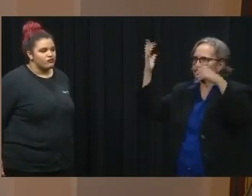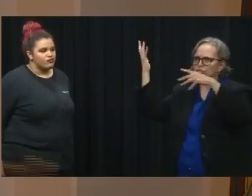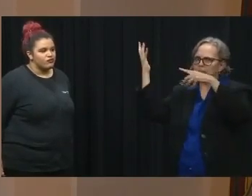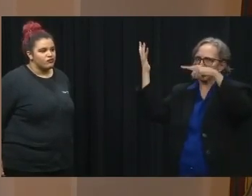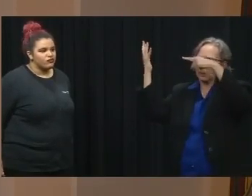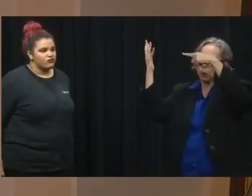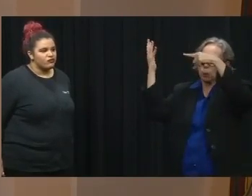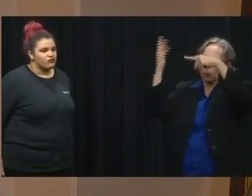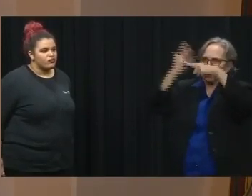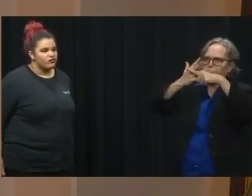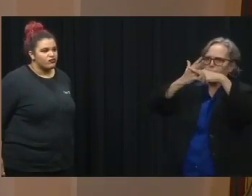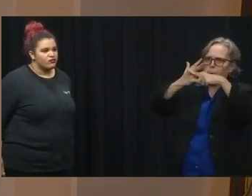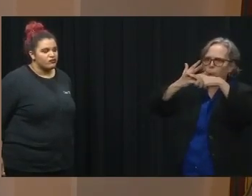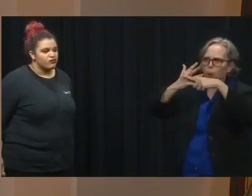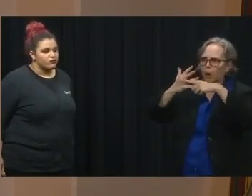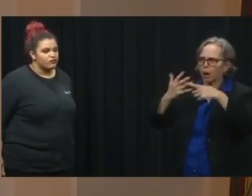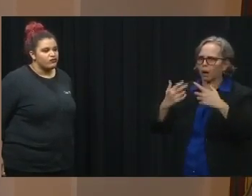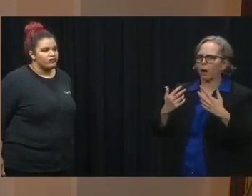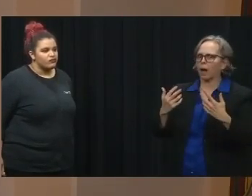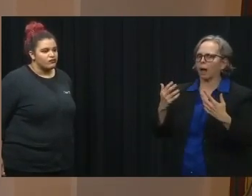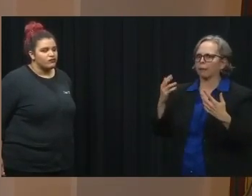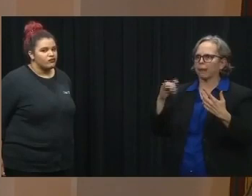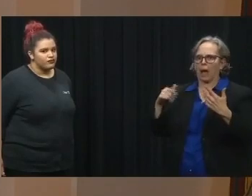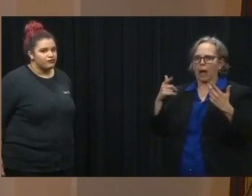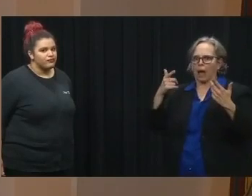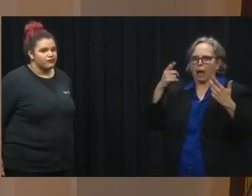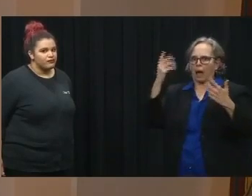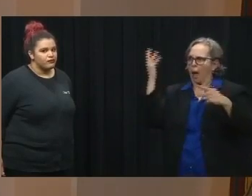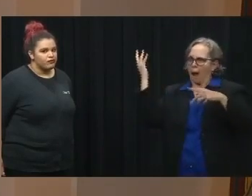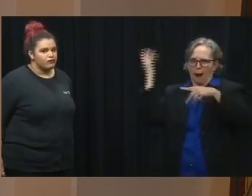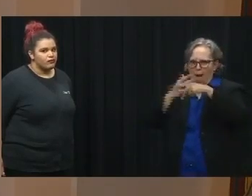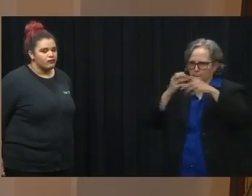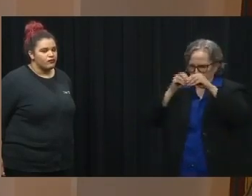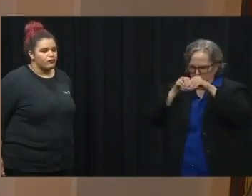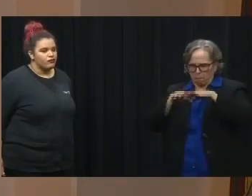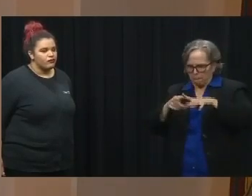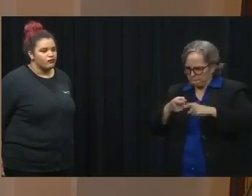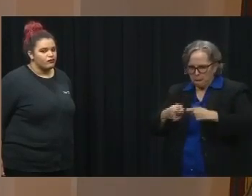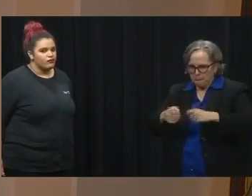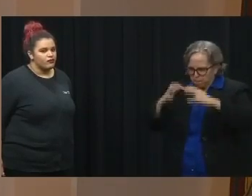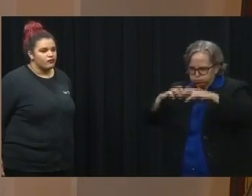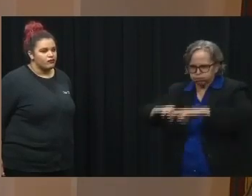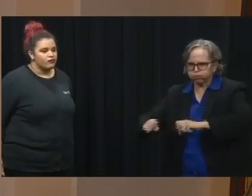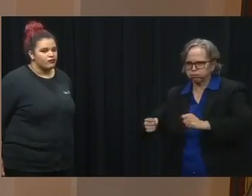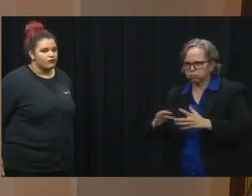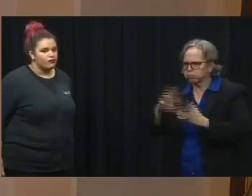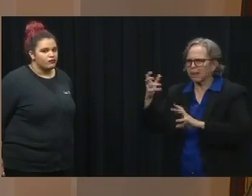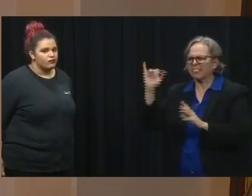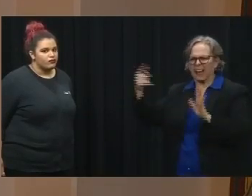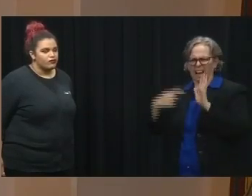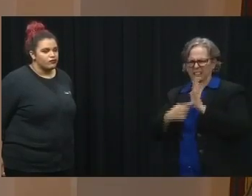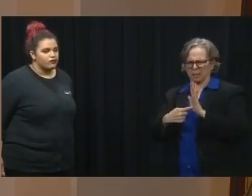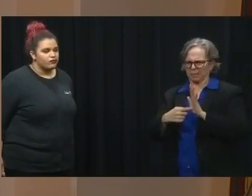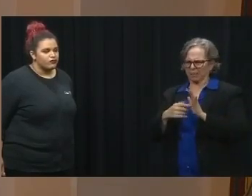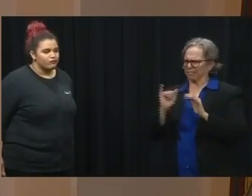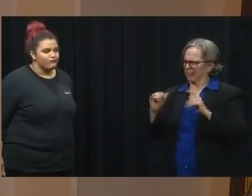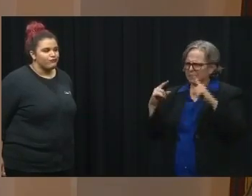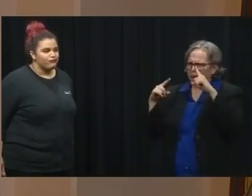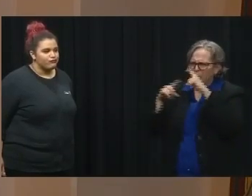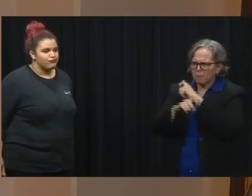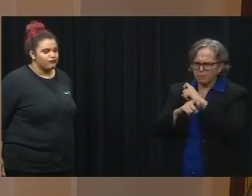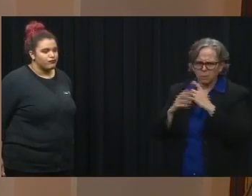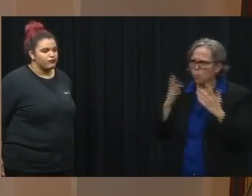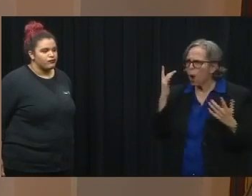to come down and they're going to put people out of electricity. That's why that's an example of why this is complicated, and that we